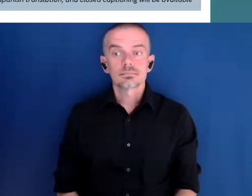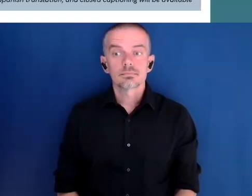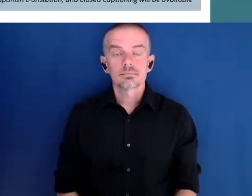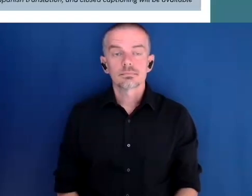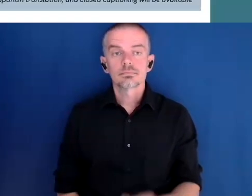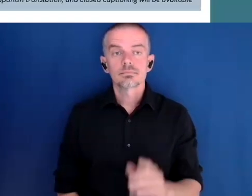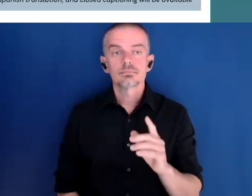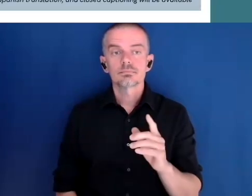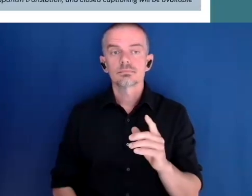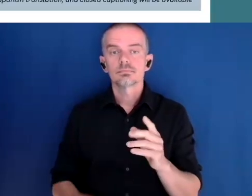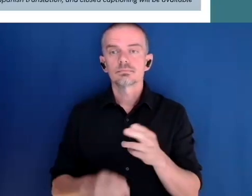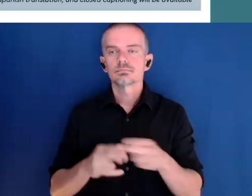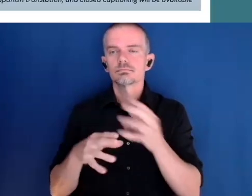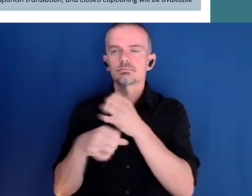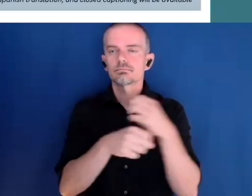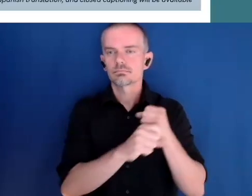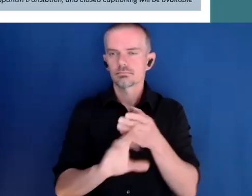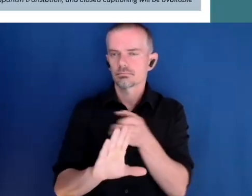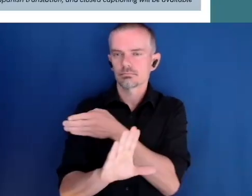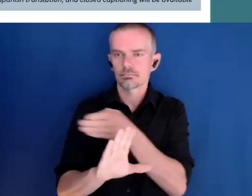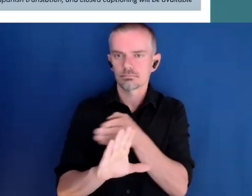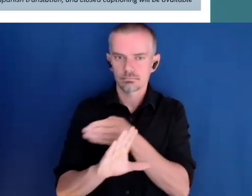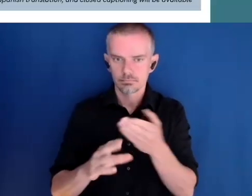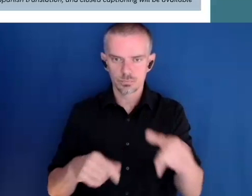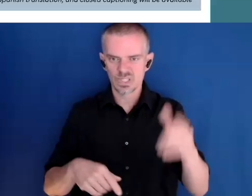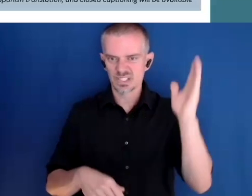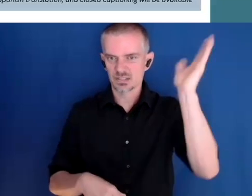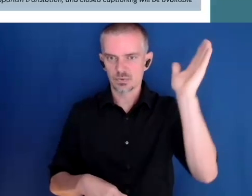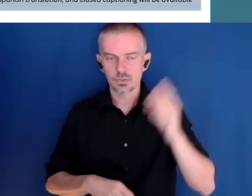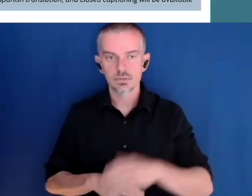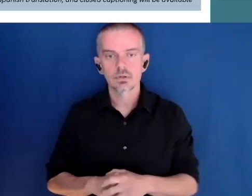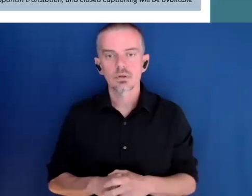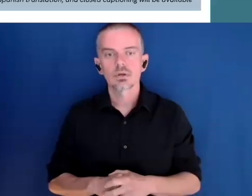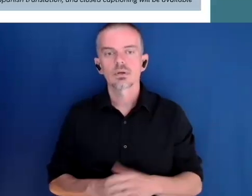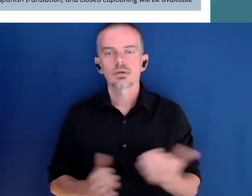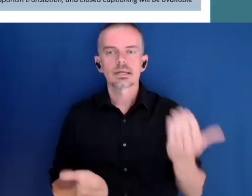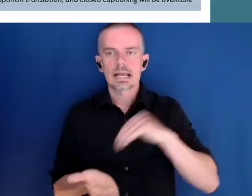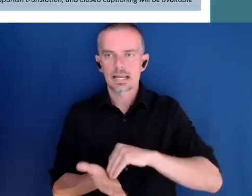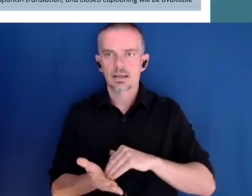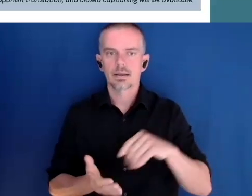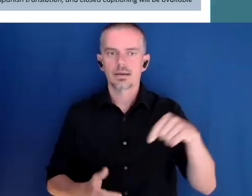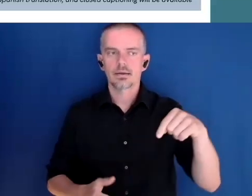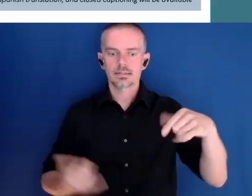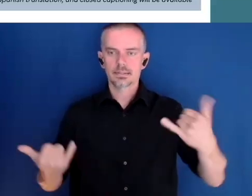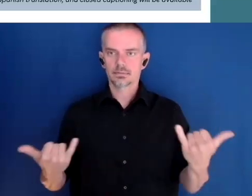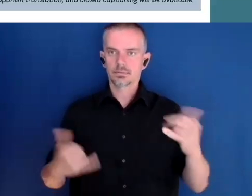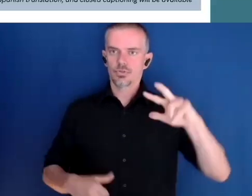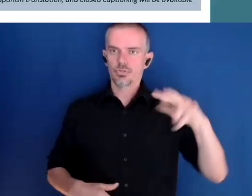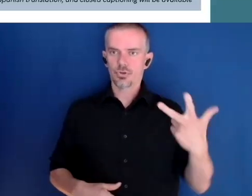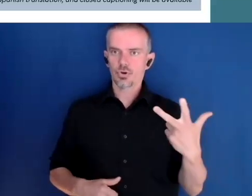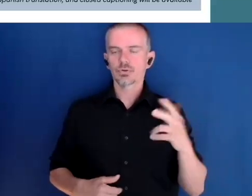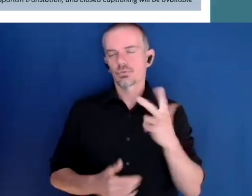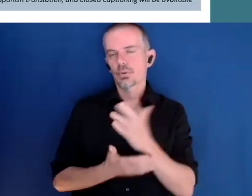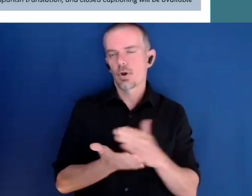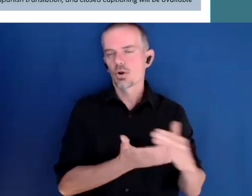So just a quick overview of where we've been so far with this series. Again, this is the third in a